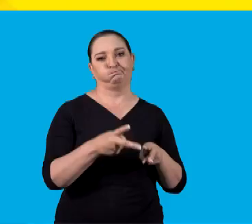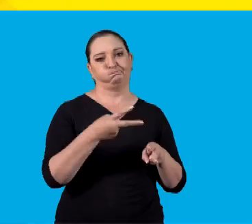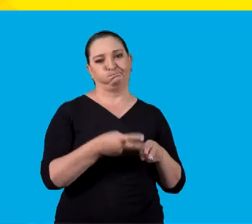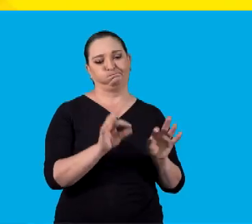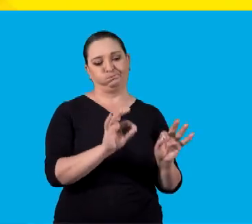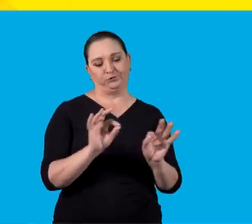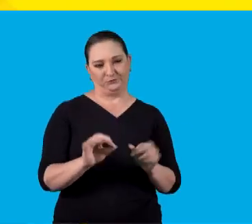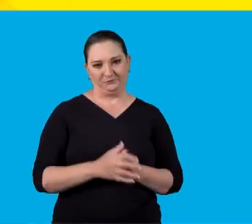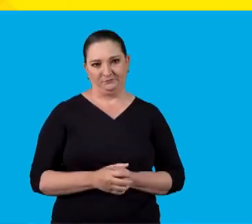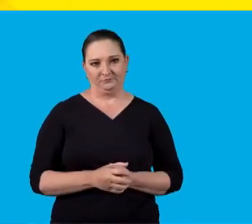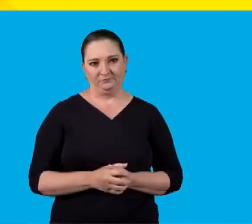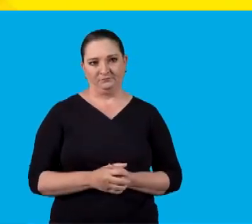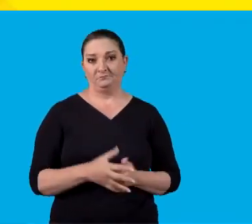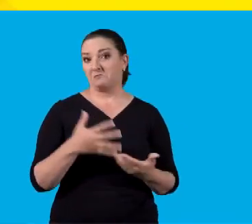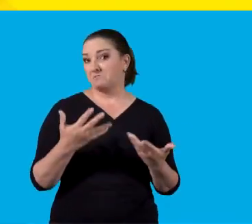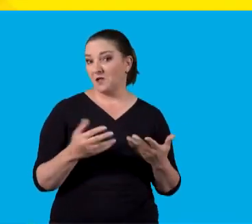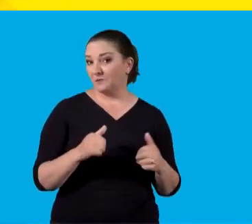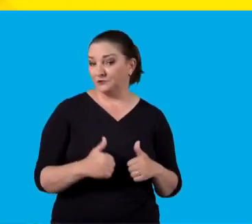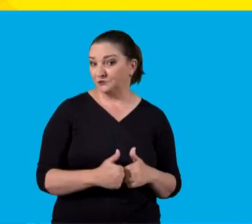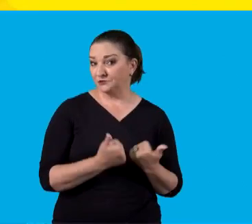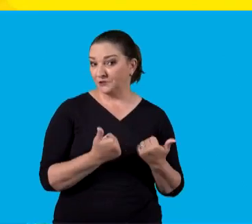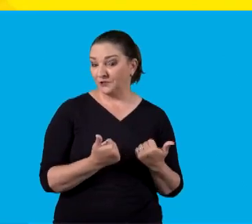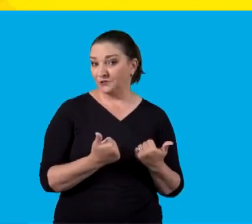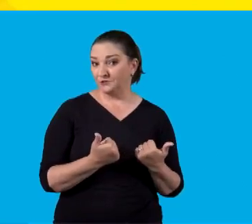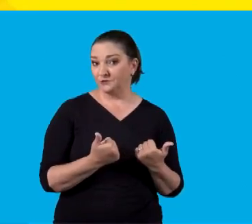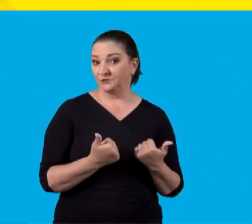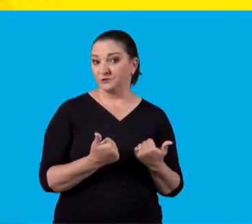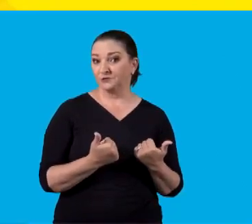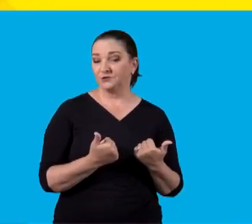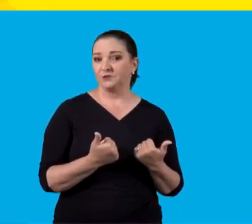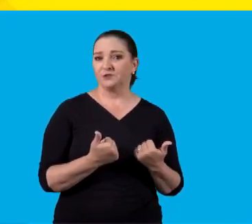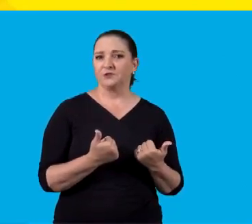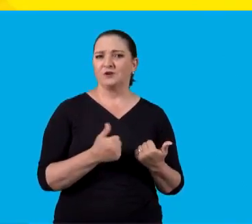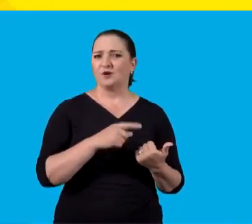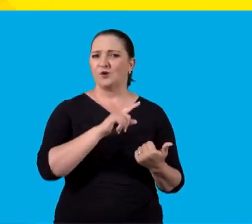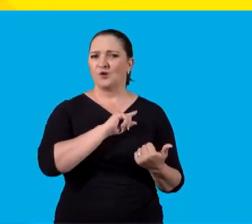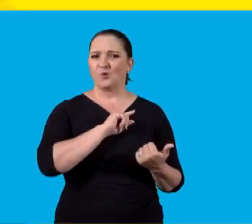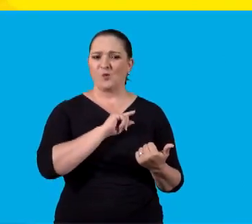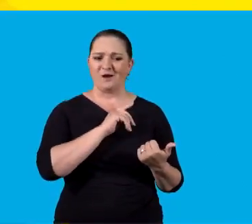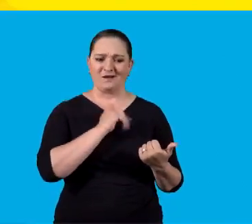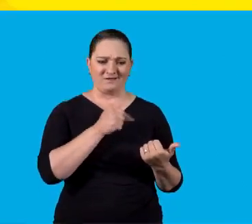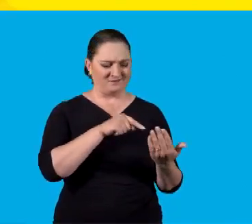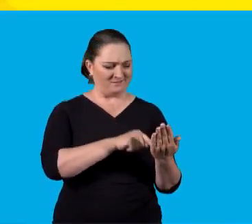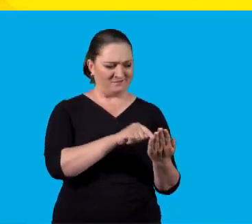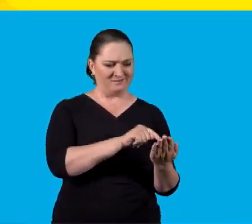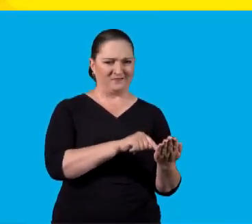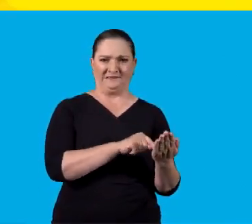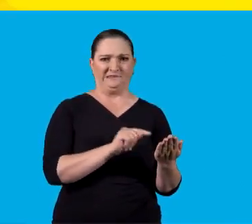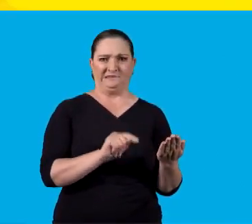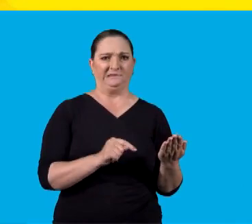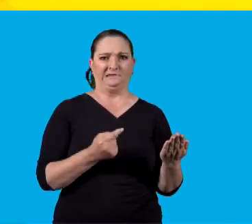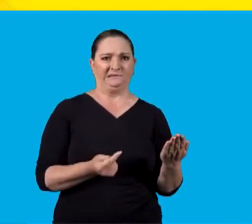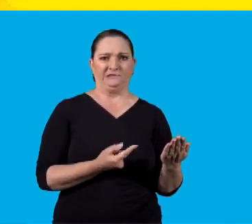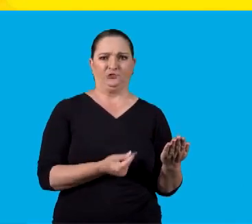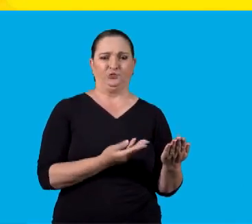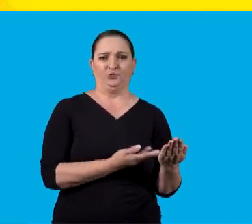not prepare properly, because there is always the challenge of not being able to calculate